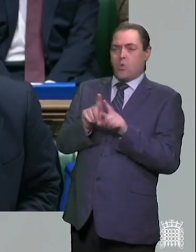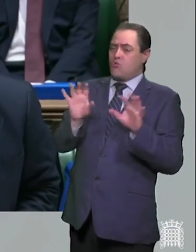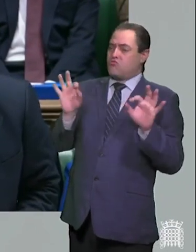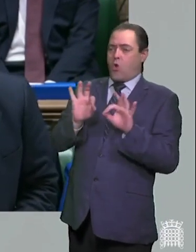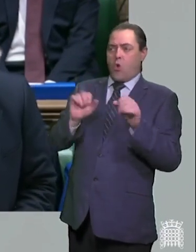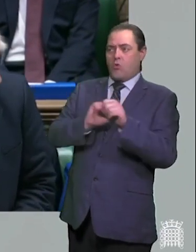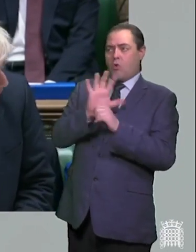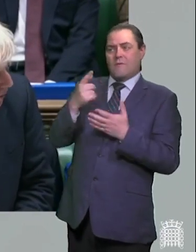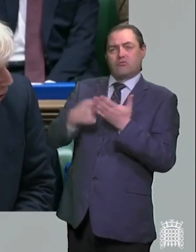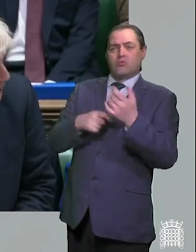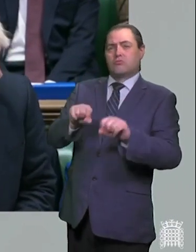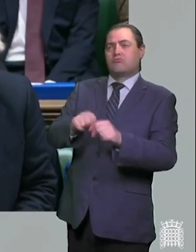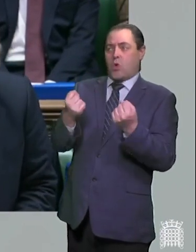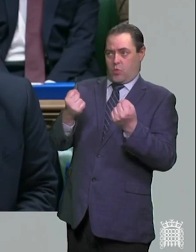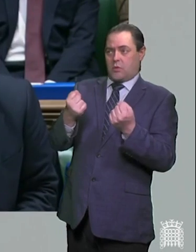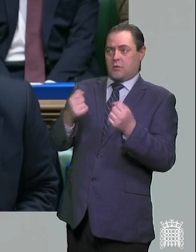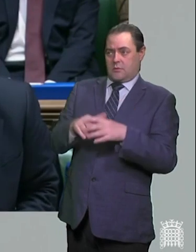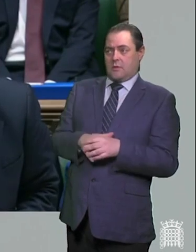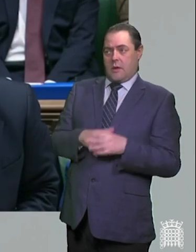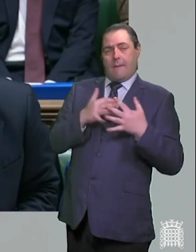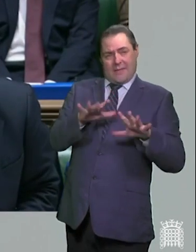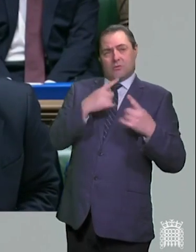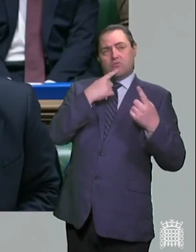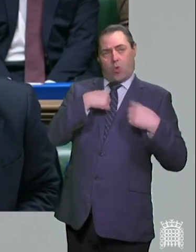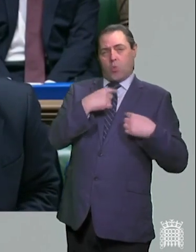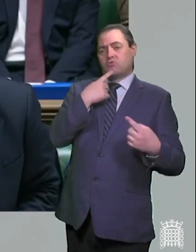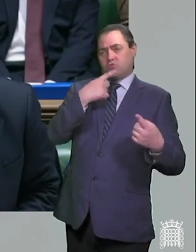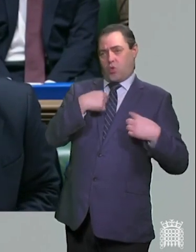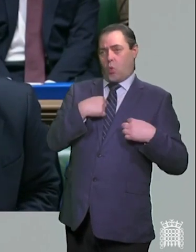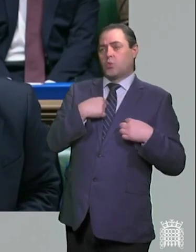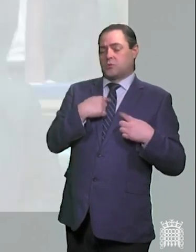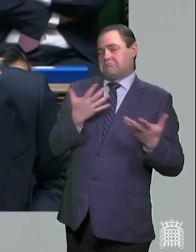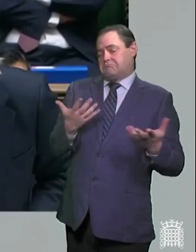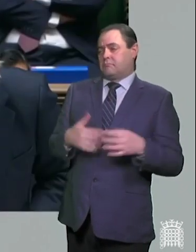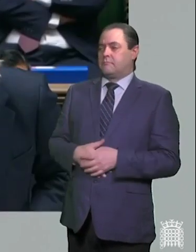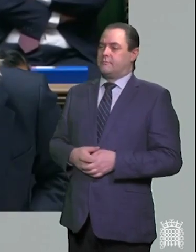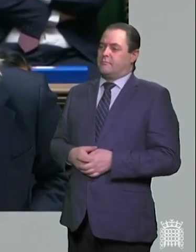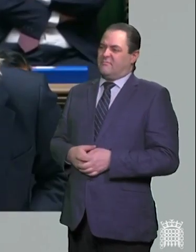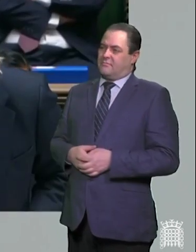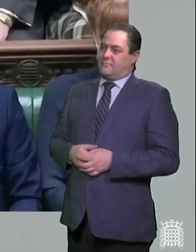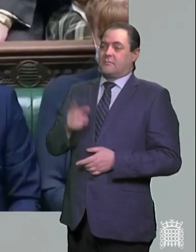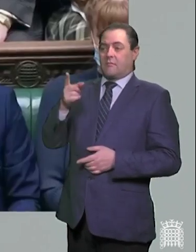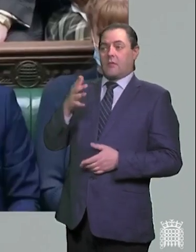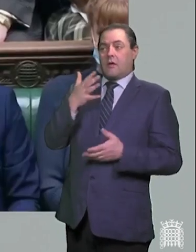COVID rules were broken, and that is what I have been repeatedly assured. I